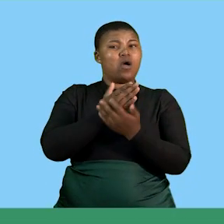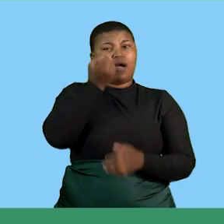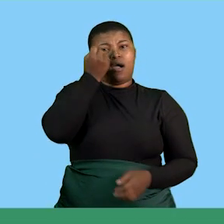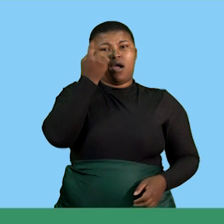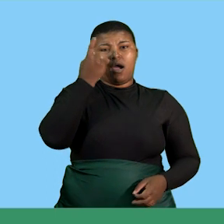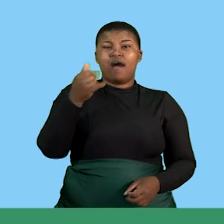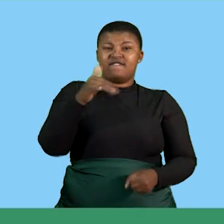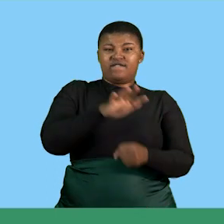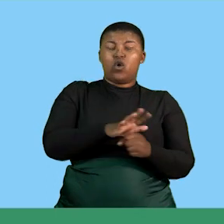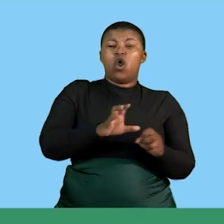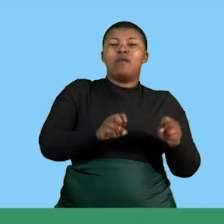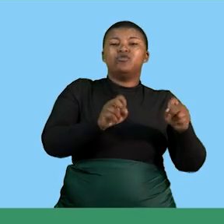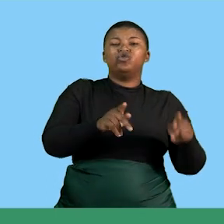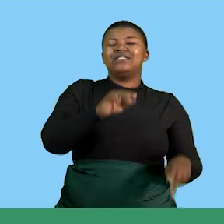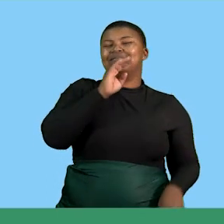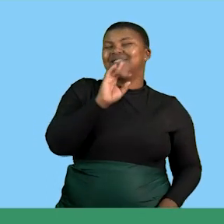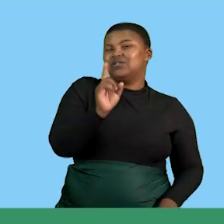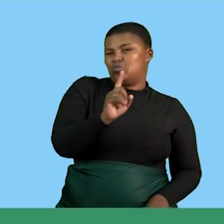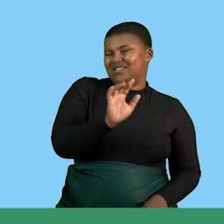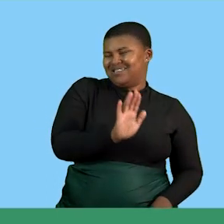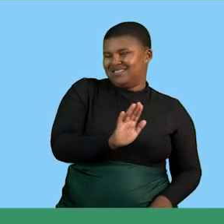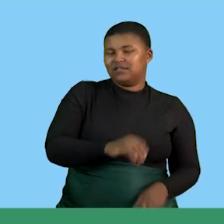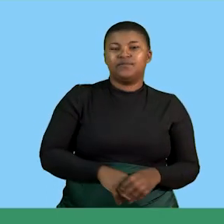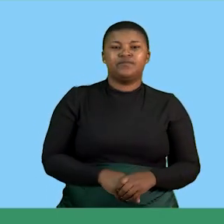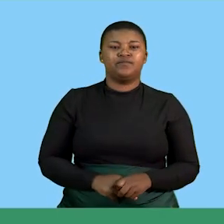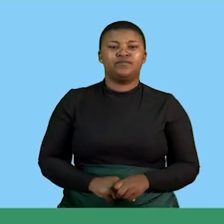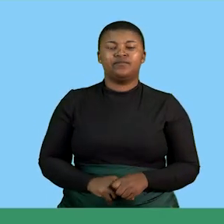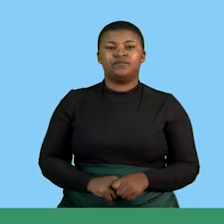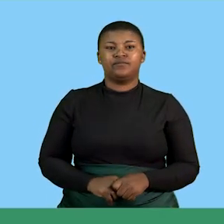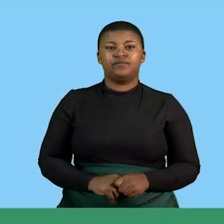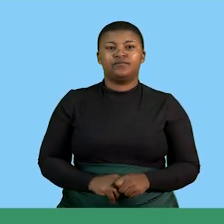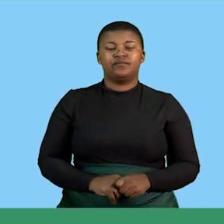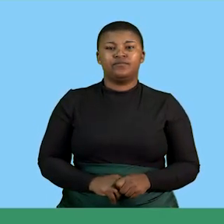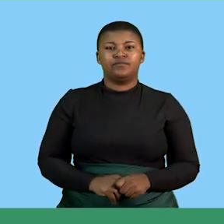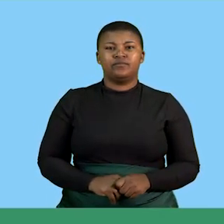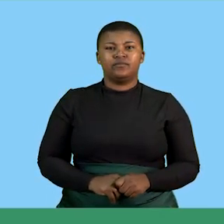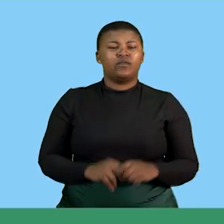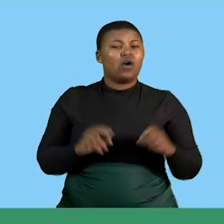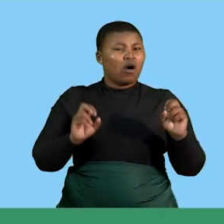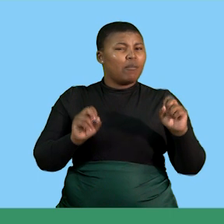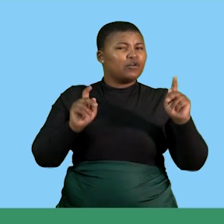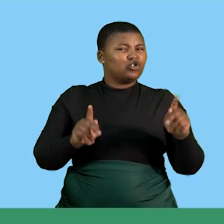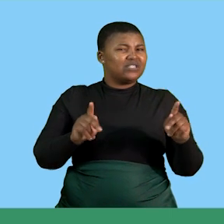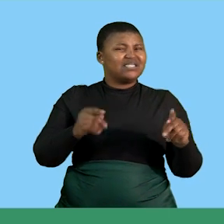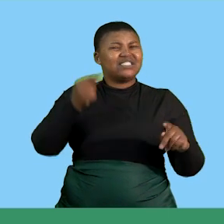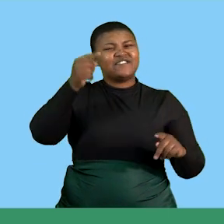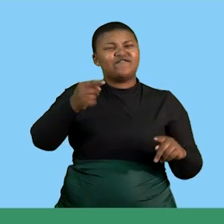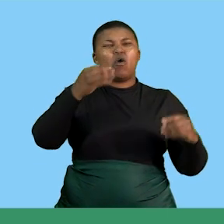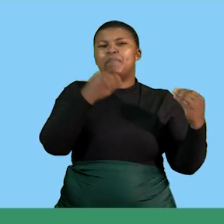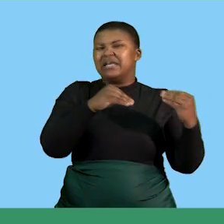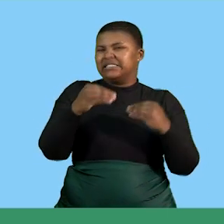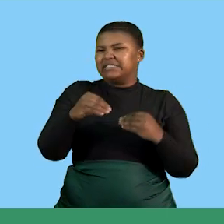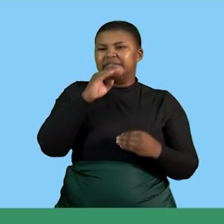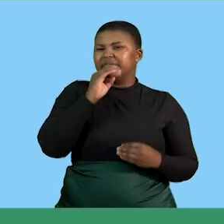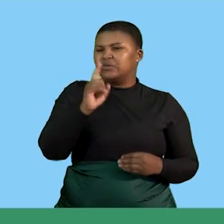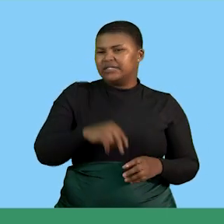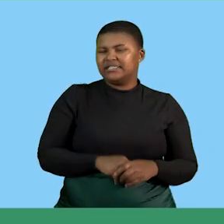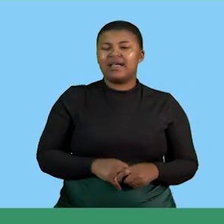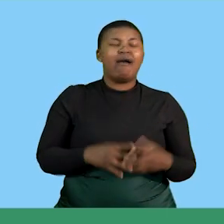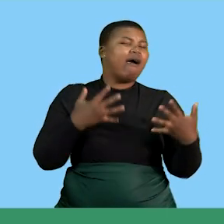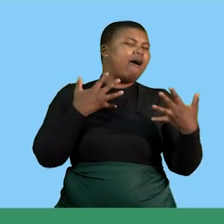this project rather will benefit both of them. If it's more than one business that's part of the strategic allies, it